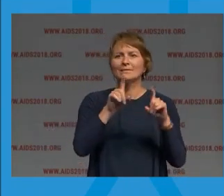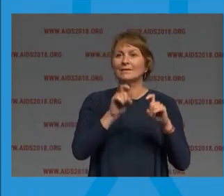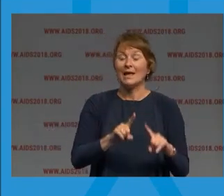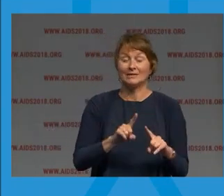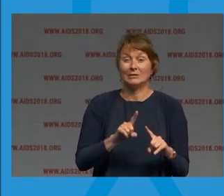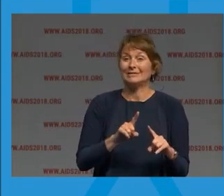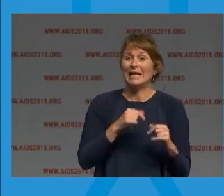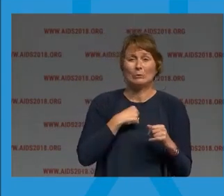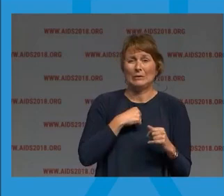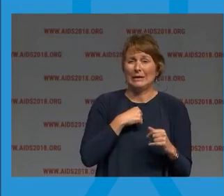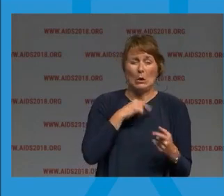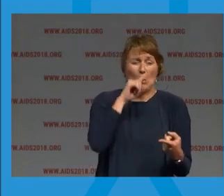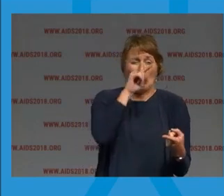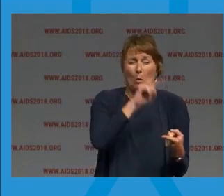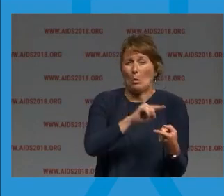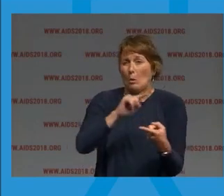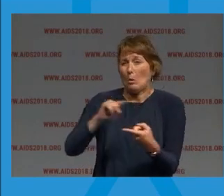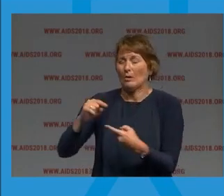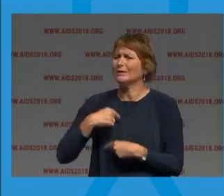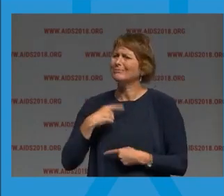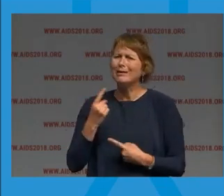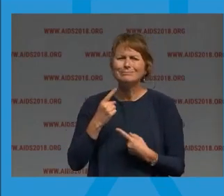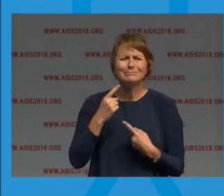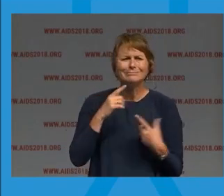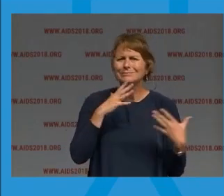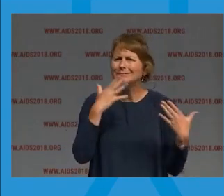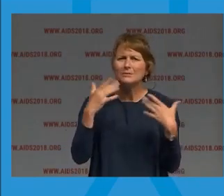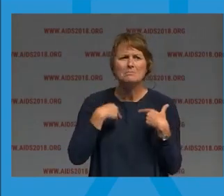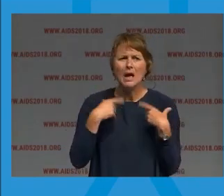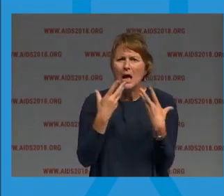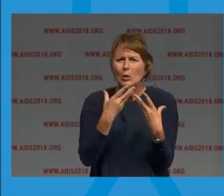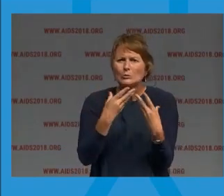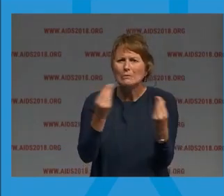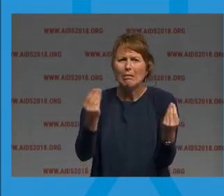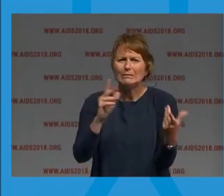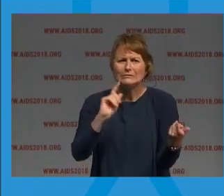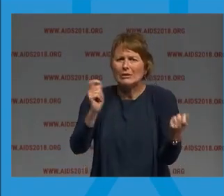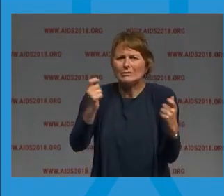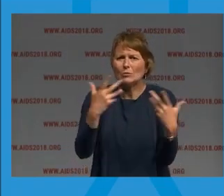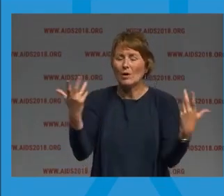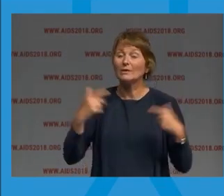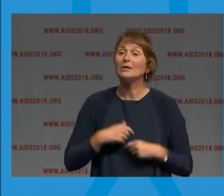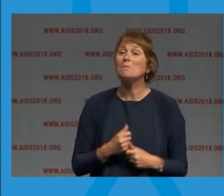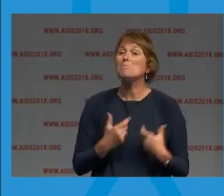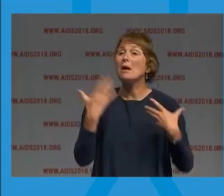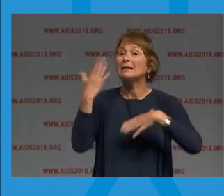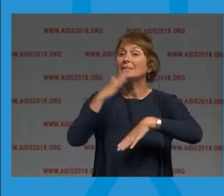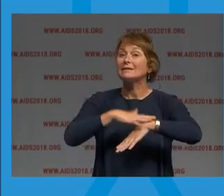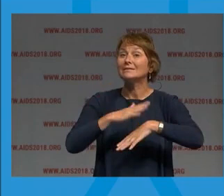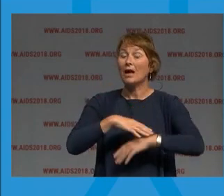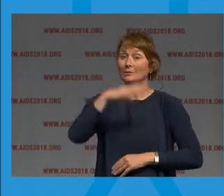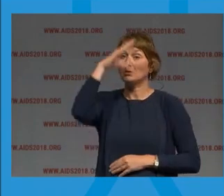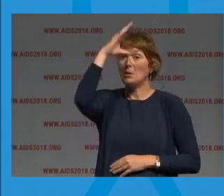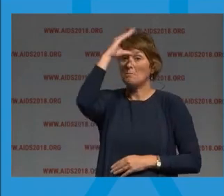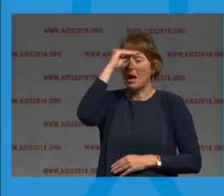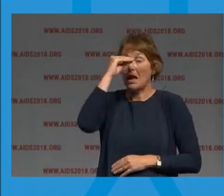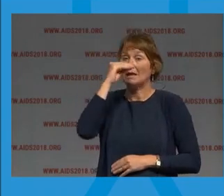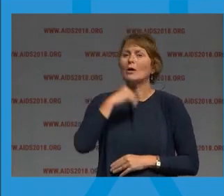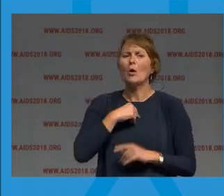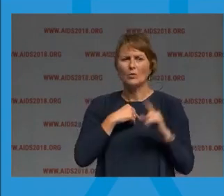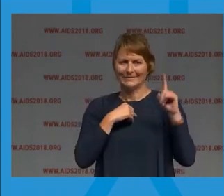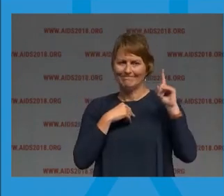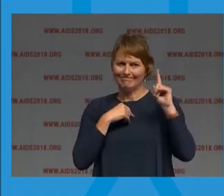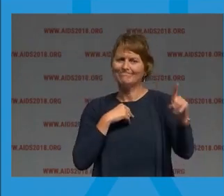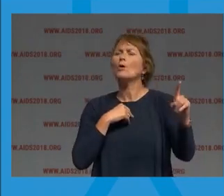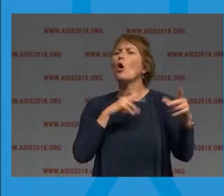unacceptably low rates. We must find ways to change this. Too often, and for good reason, men have been seen as the